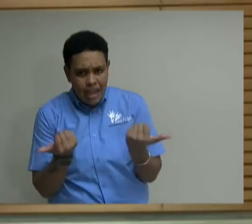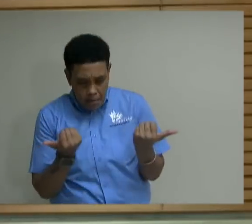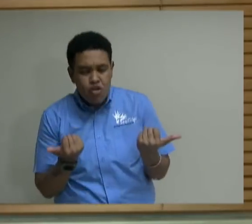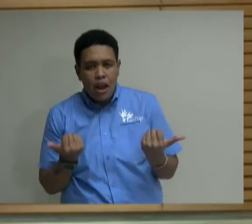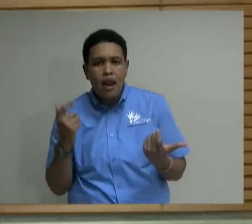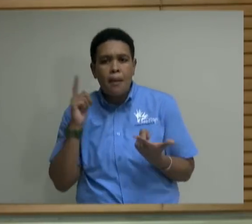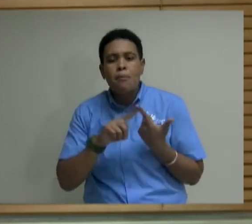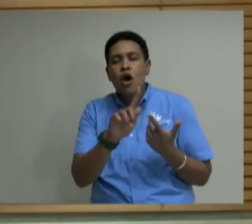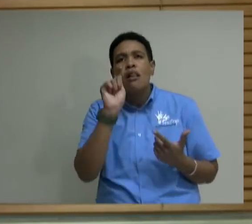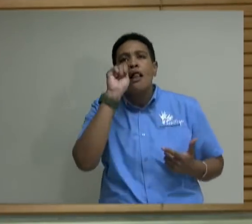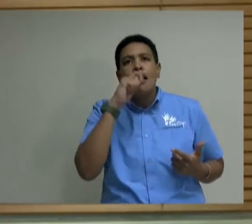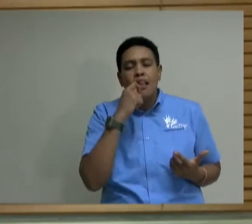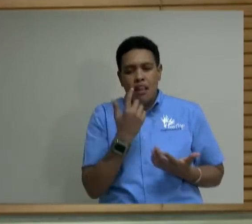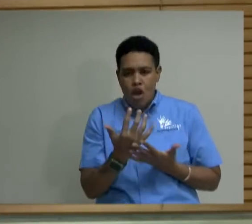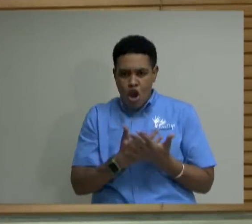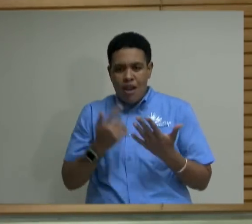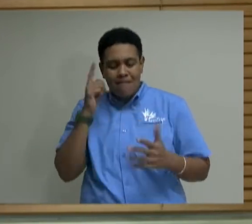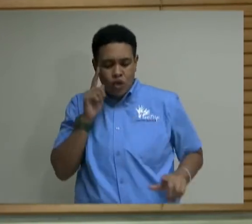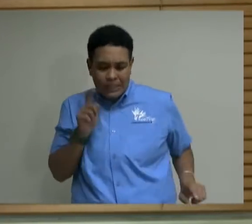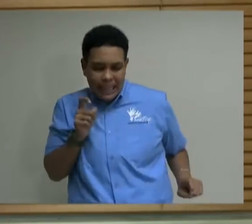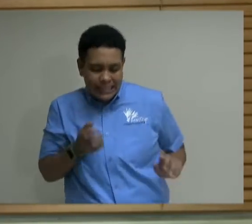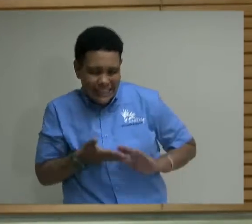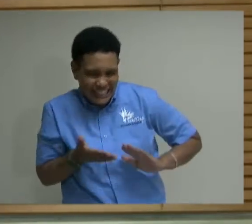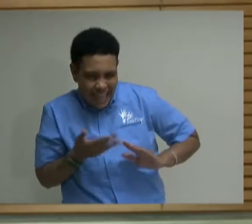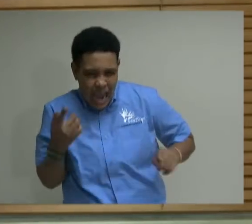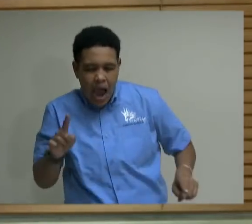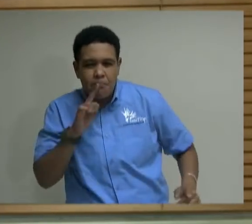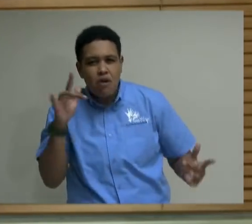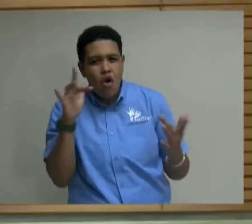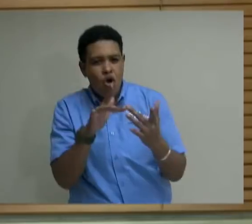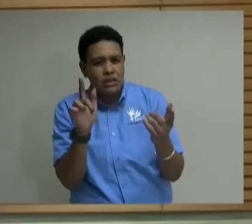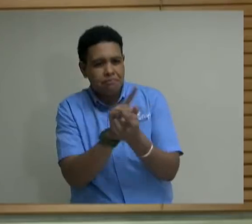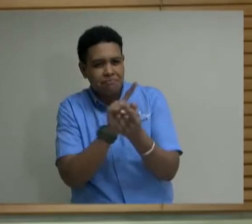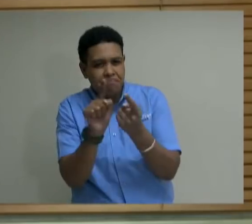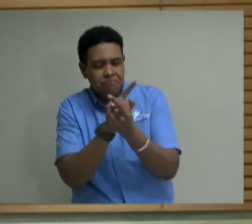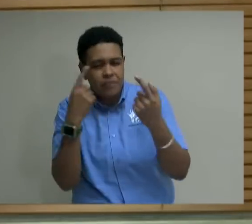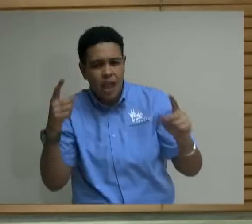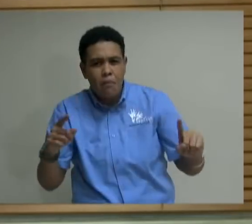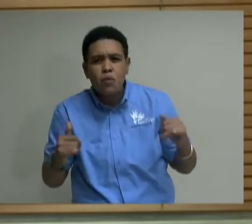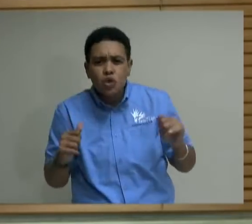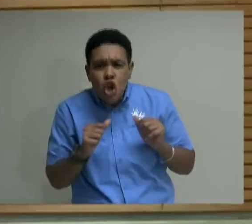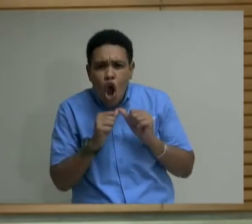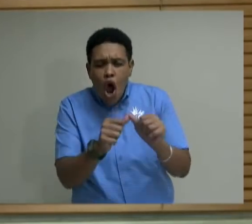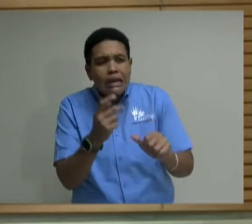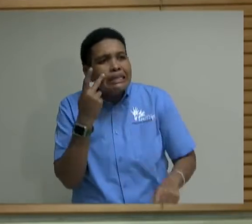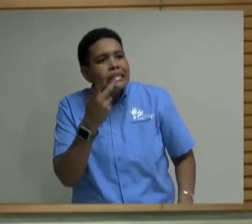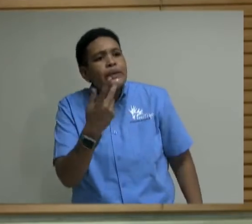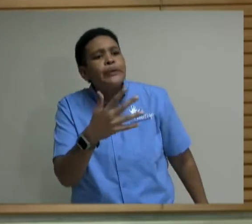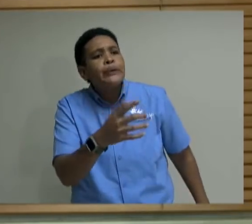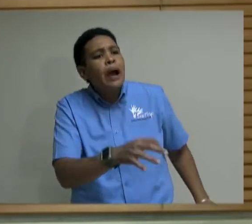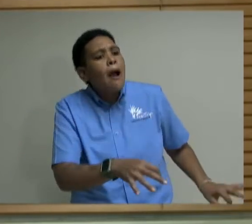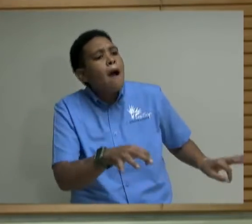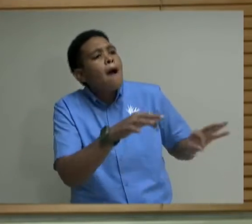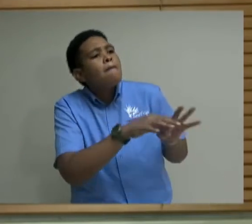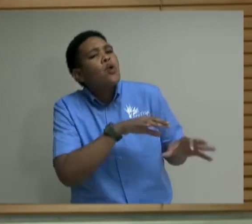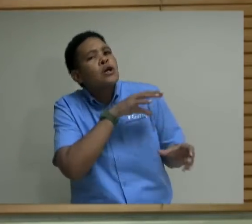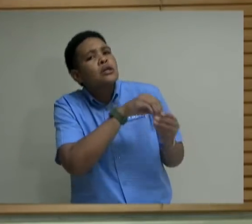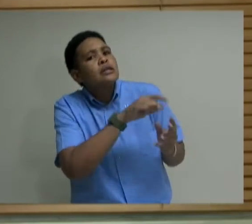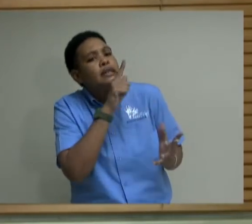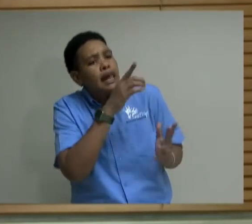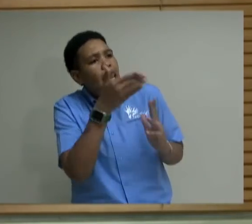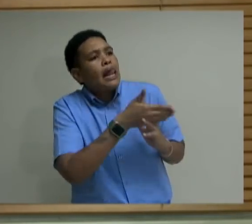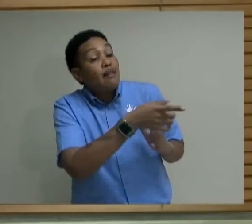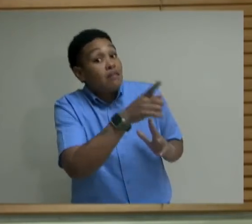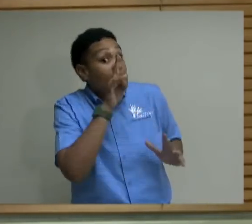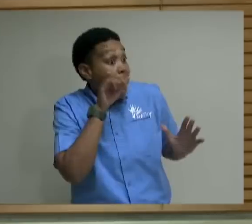and their samples taken for testing. Contact tracing, which continues to be an important part of the intervention.